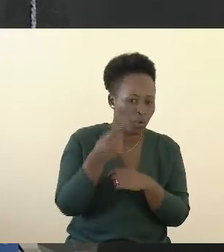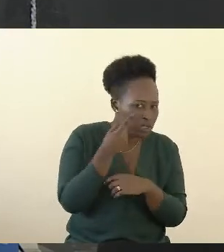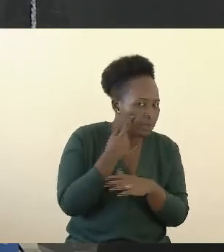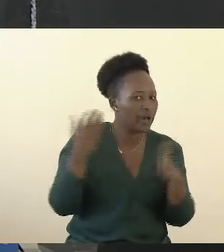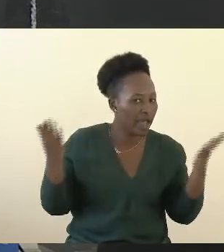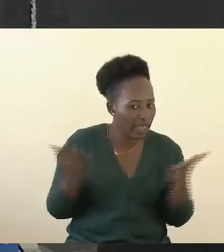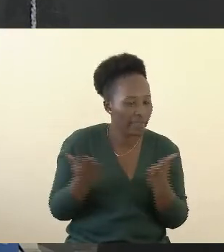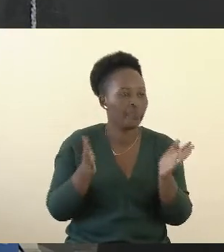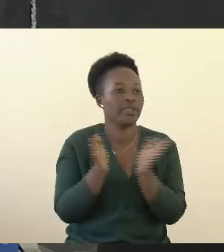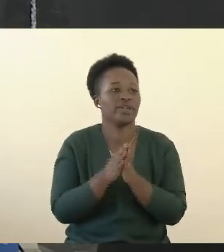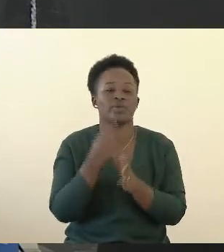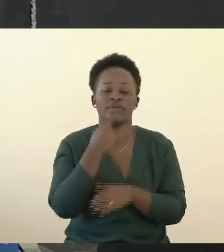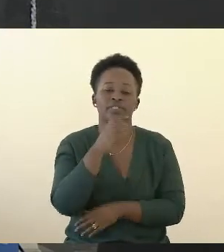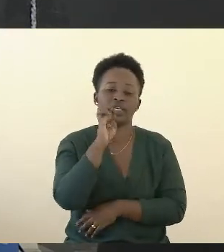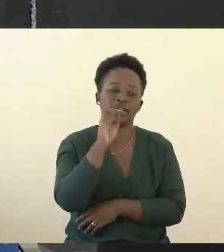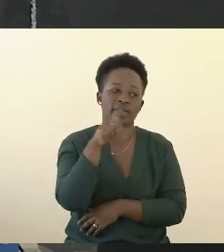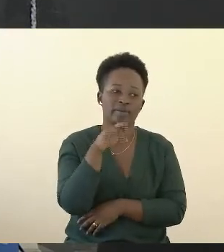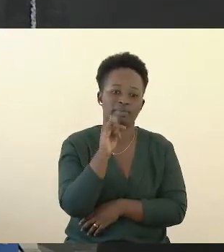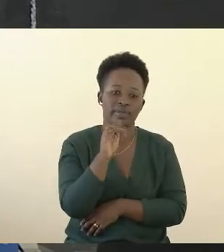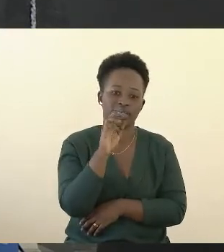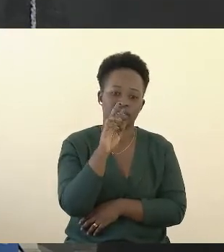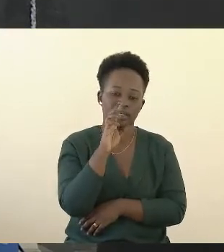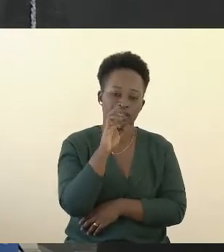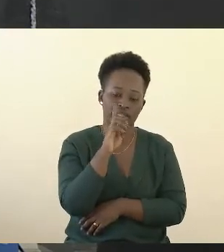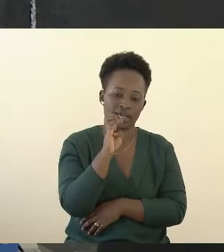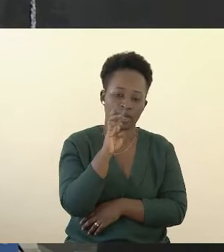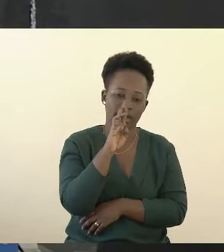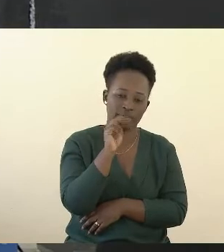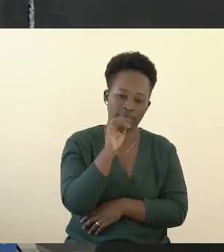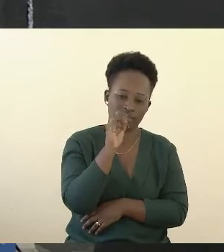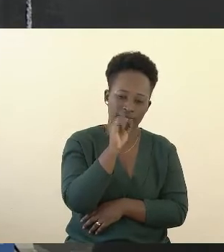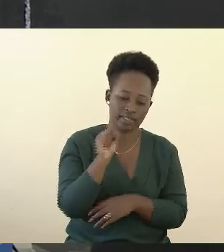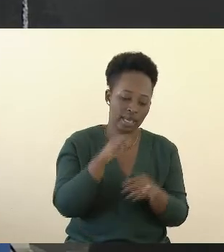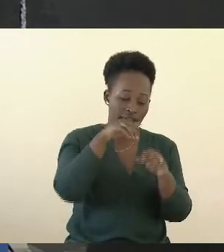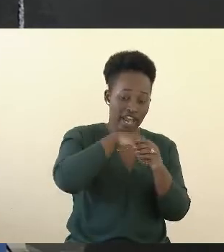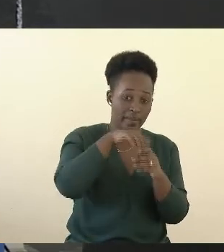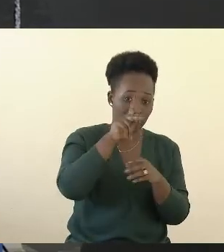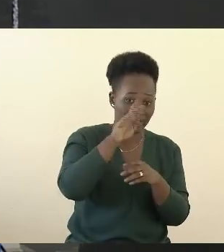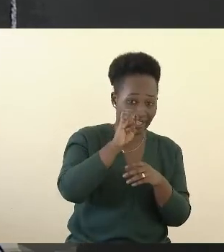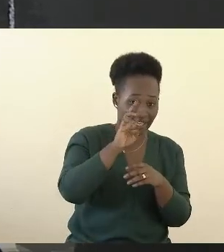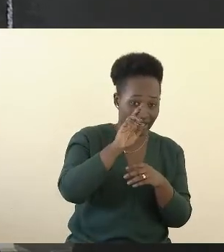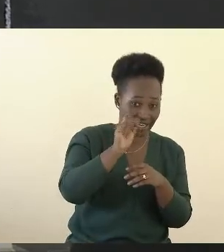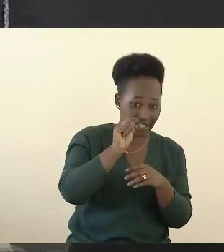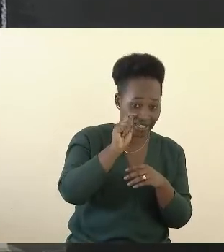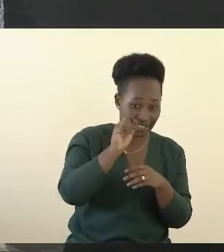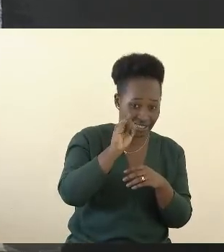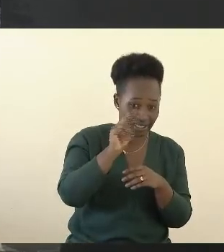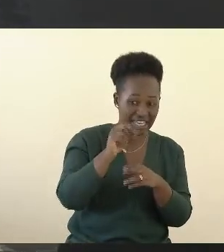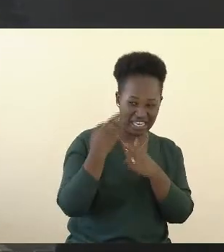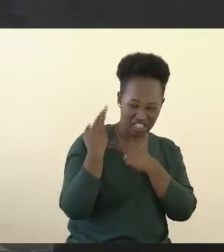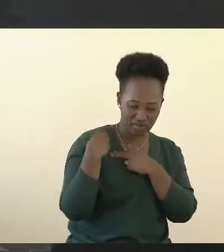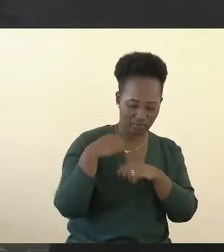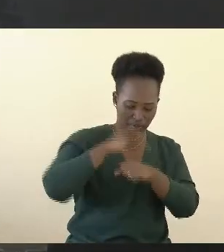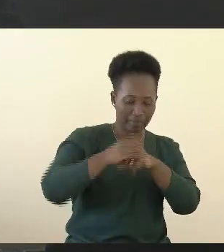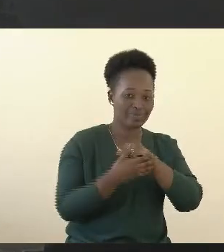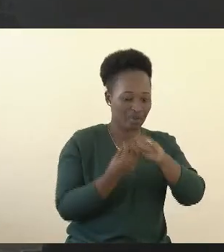the epidermis contains what we call keratin, and I said keratin is normally found in hair. That's that protein that makes your